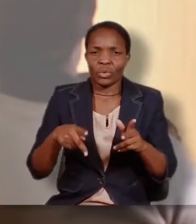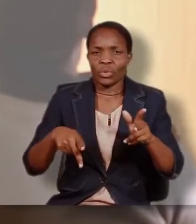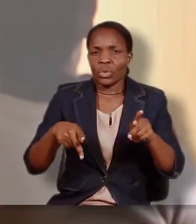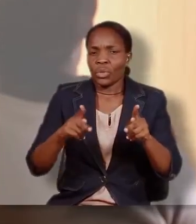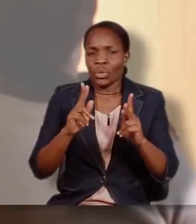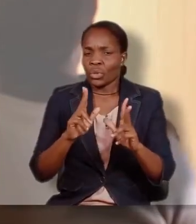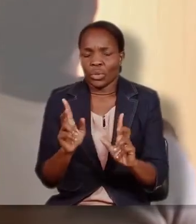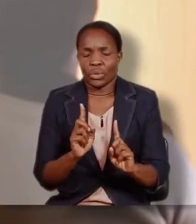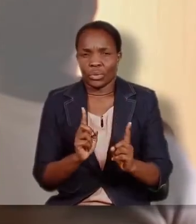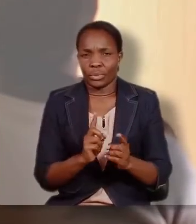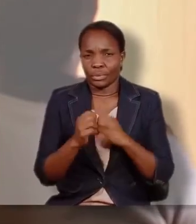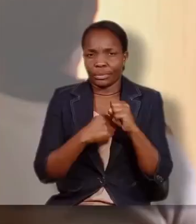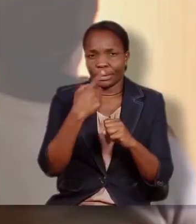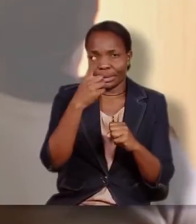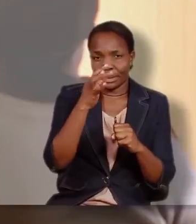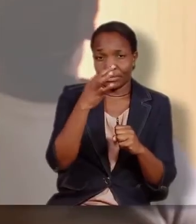in 1953.